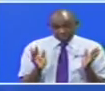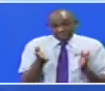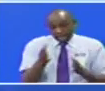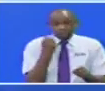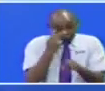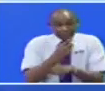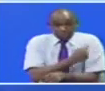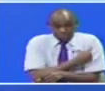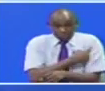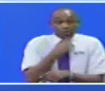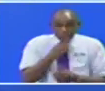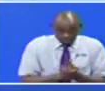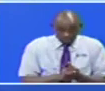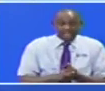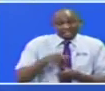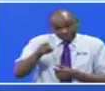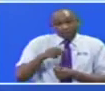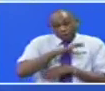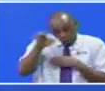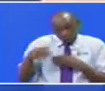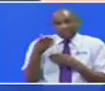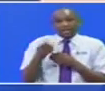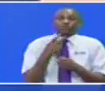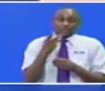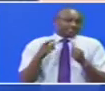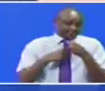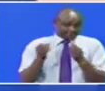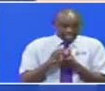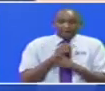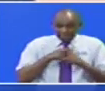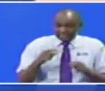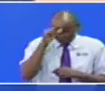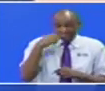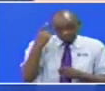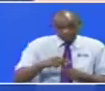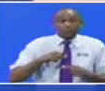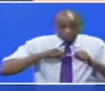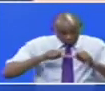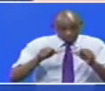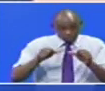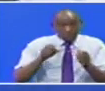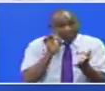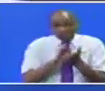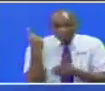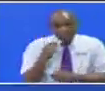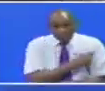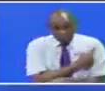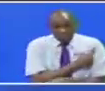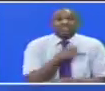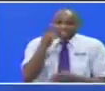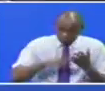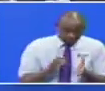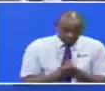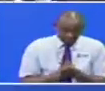12 doctors are among 60 who work at the hospital, but the government says it will go further than firing doctors. Plans are